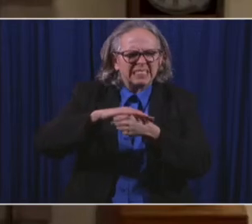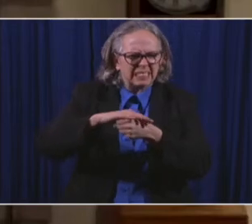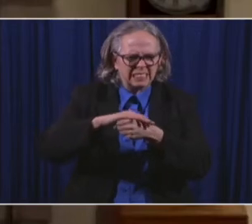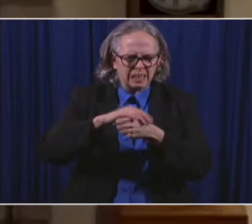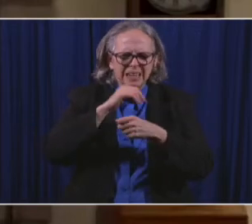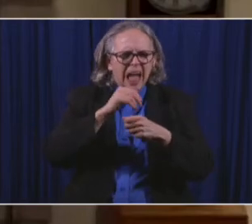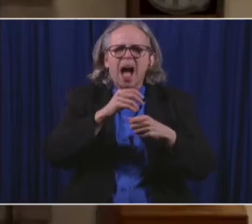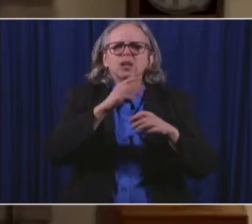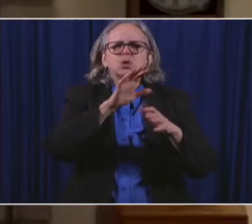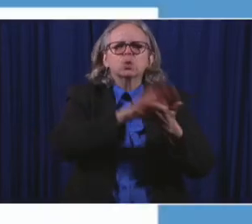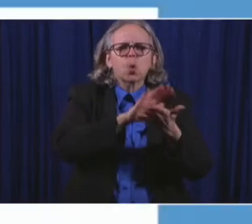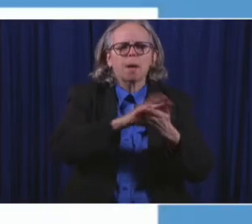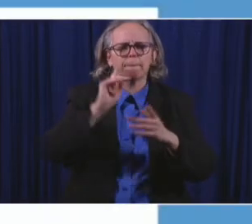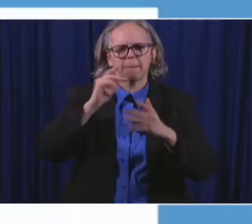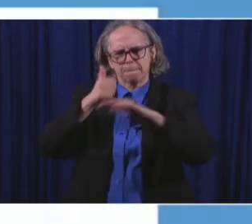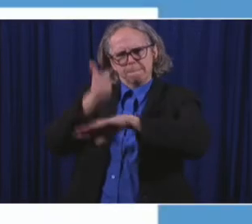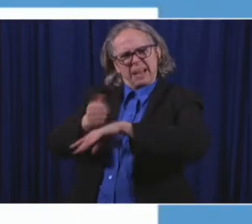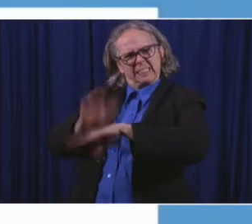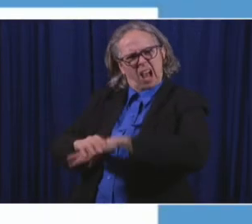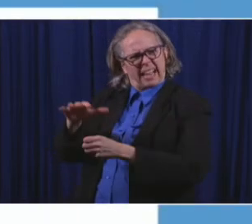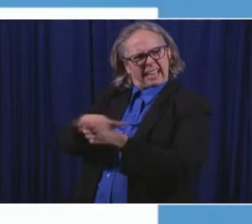a 5-day in person.